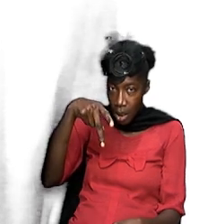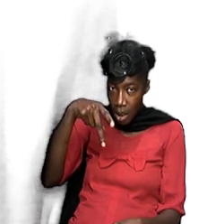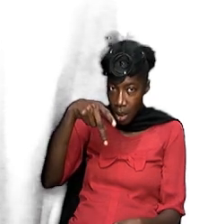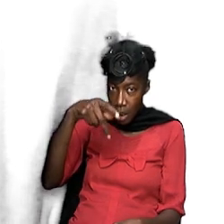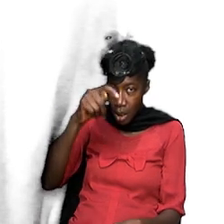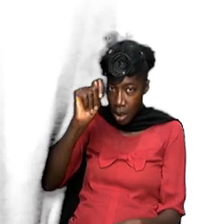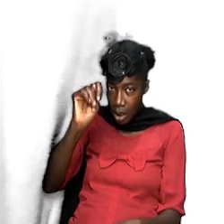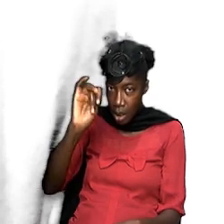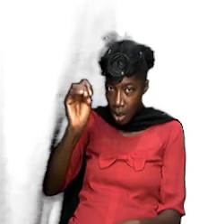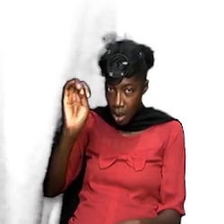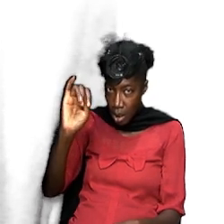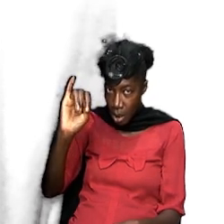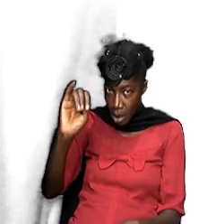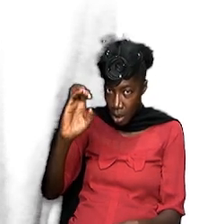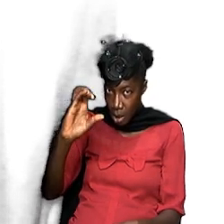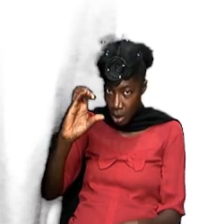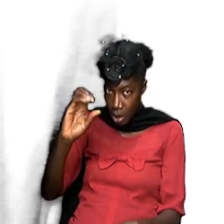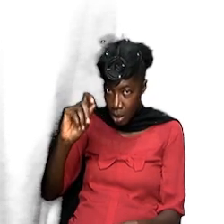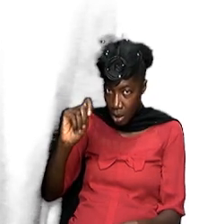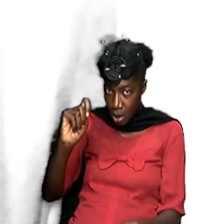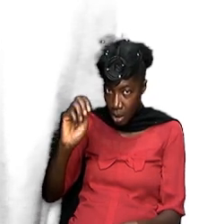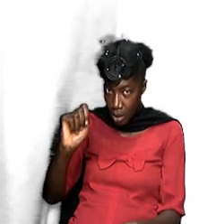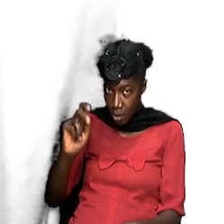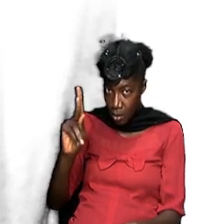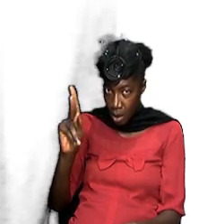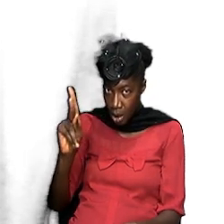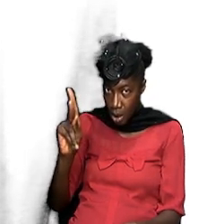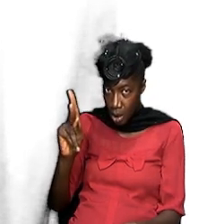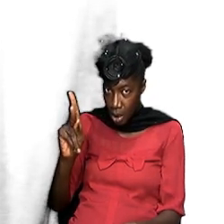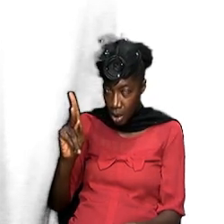they have your best interest at heart.